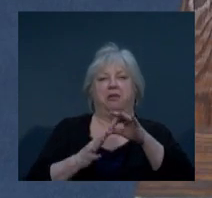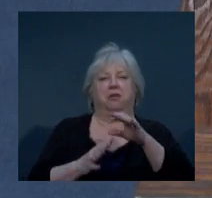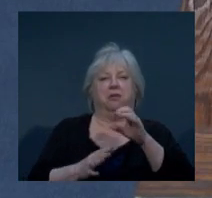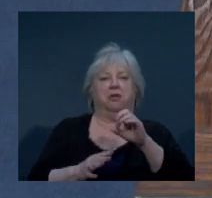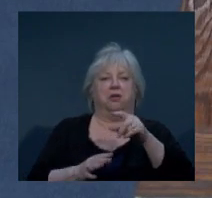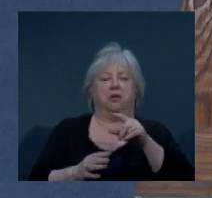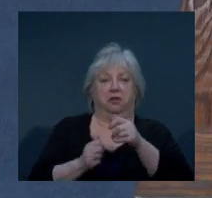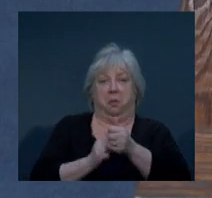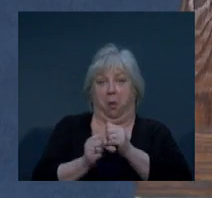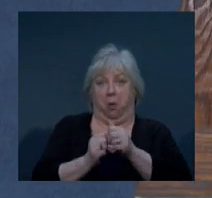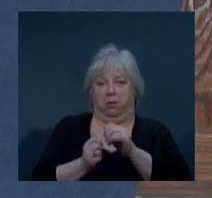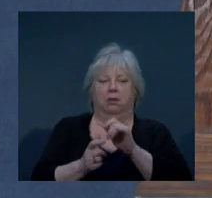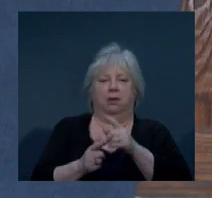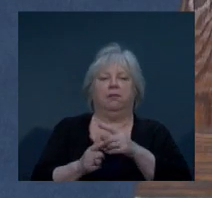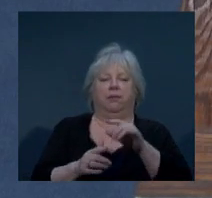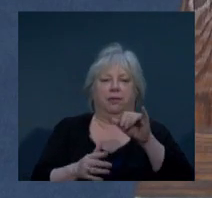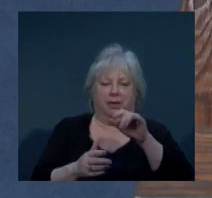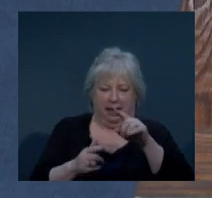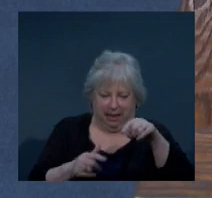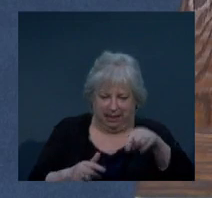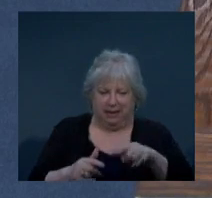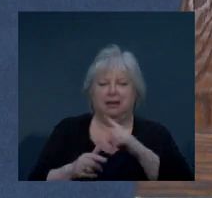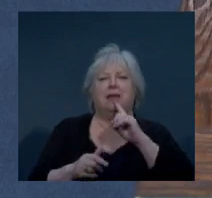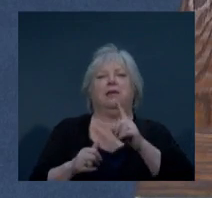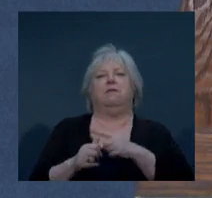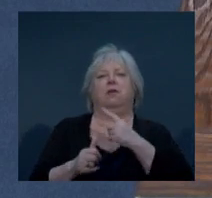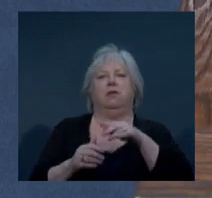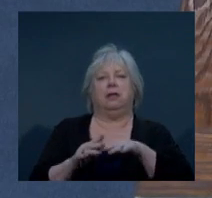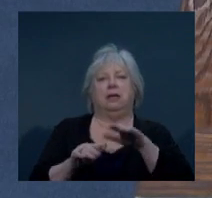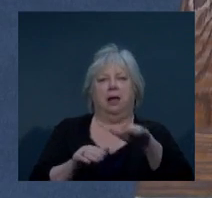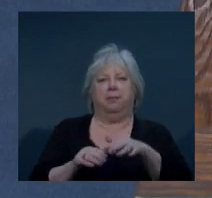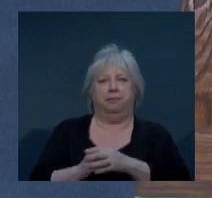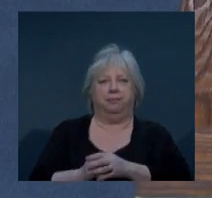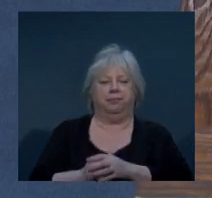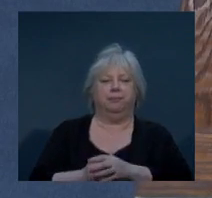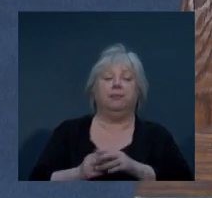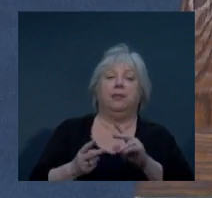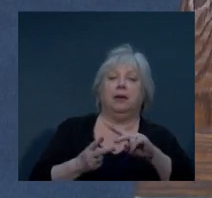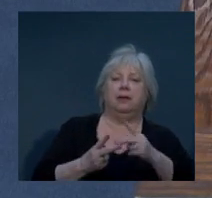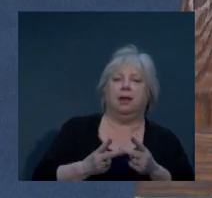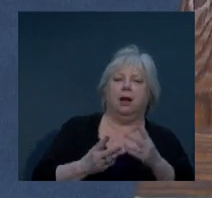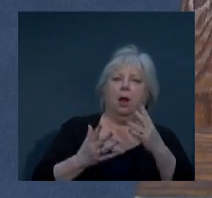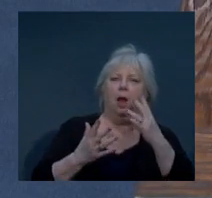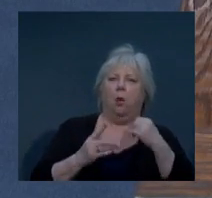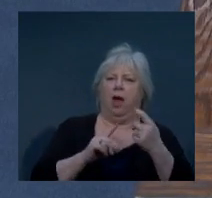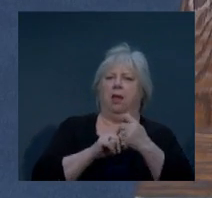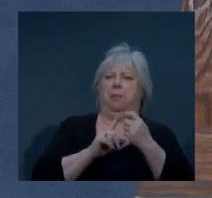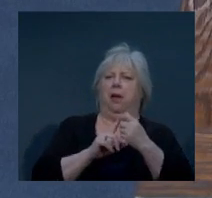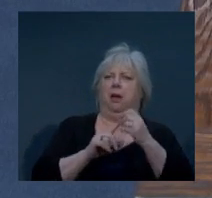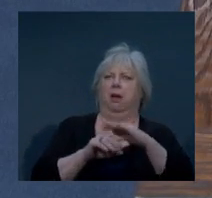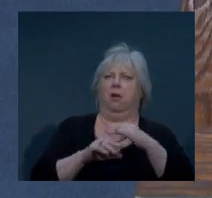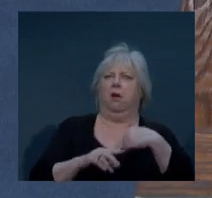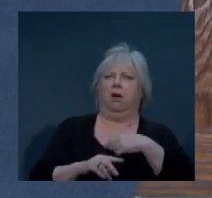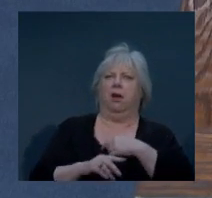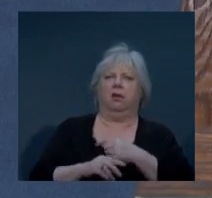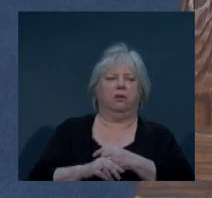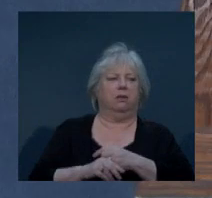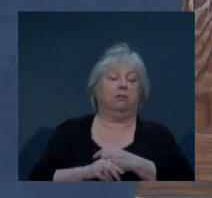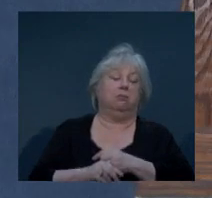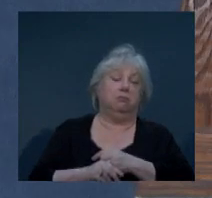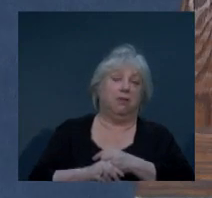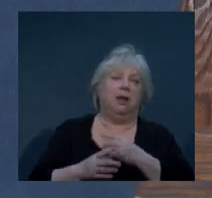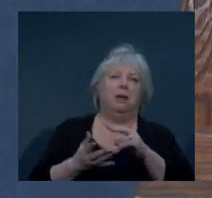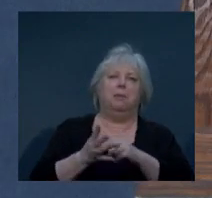The second that I heard most often this last week, why are they picking on us?